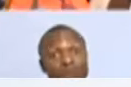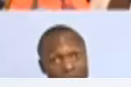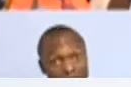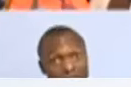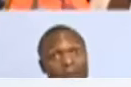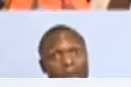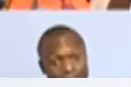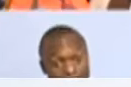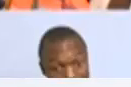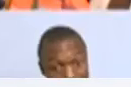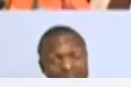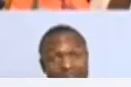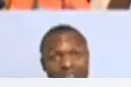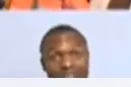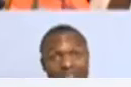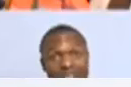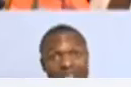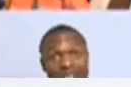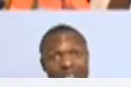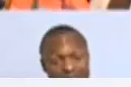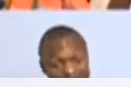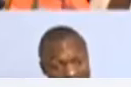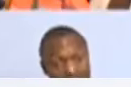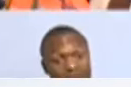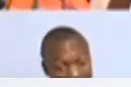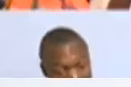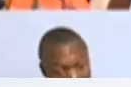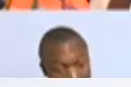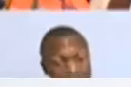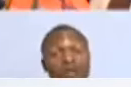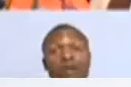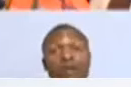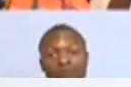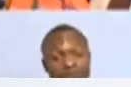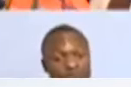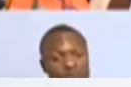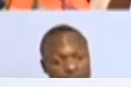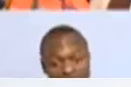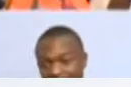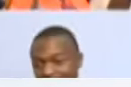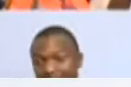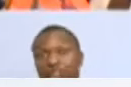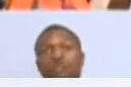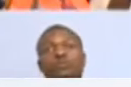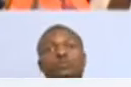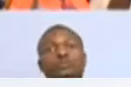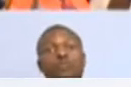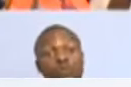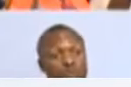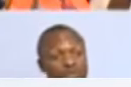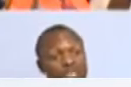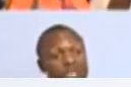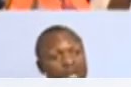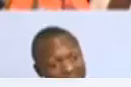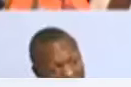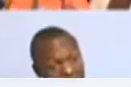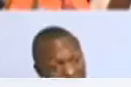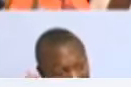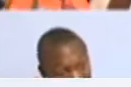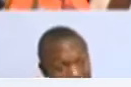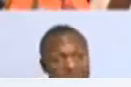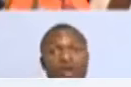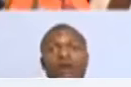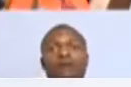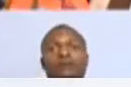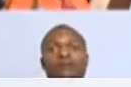it's coming through. And we encourage this House to report any issues that they experience in your constituencies so